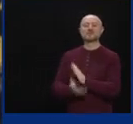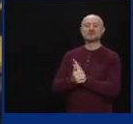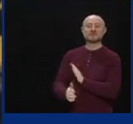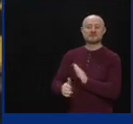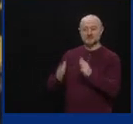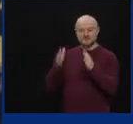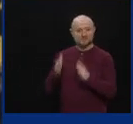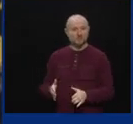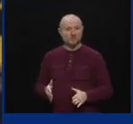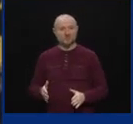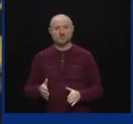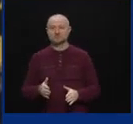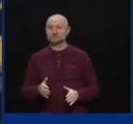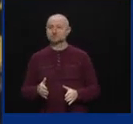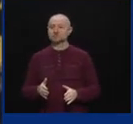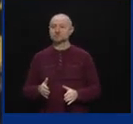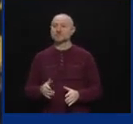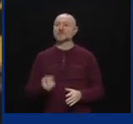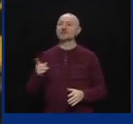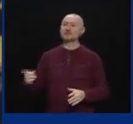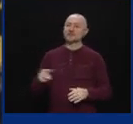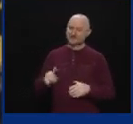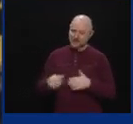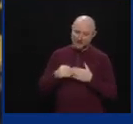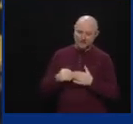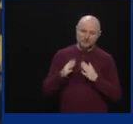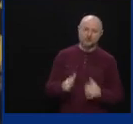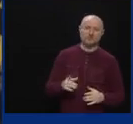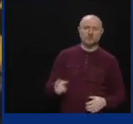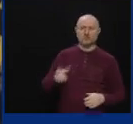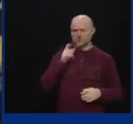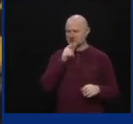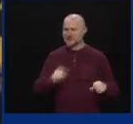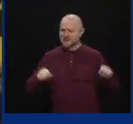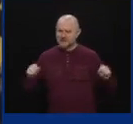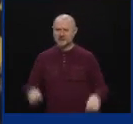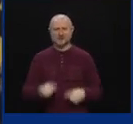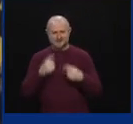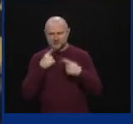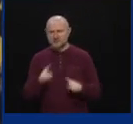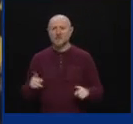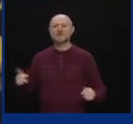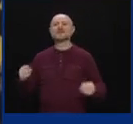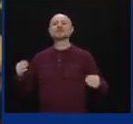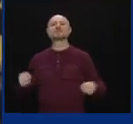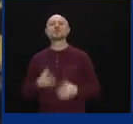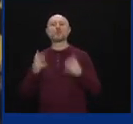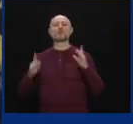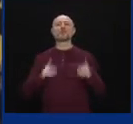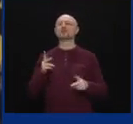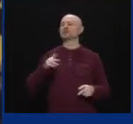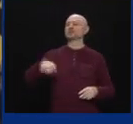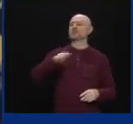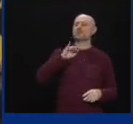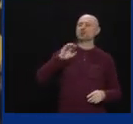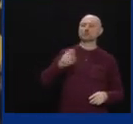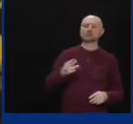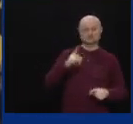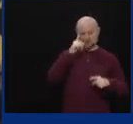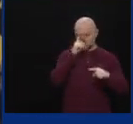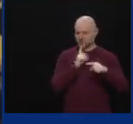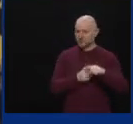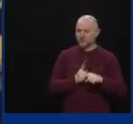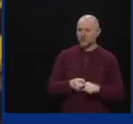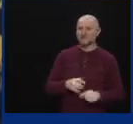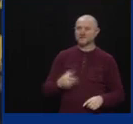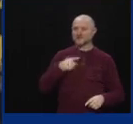who says, you know, we're going to get through this, who inspired the people of her state to believe again. And what a resurgent that